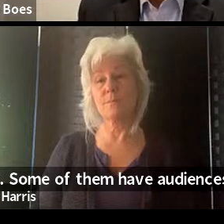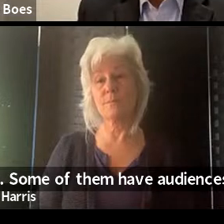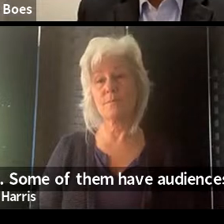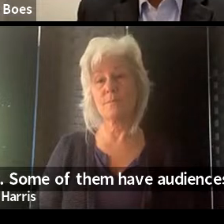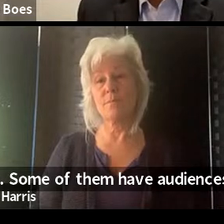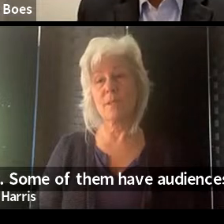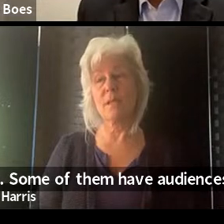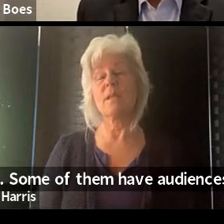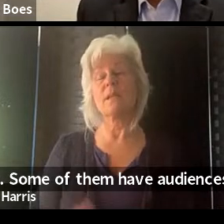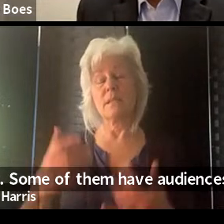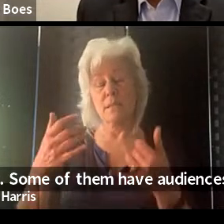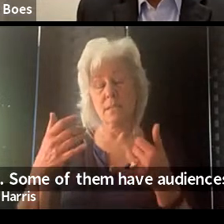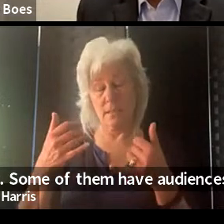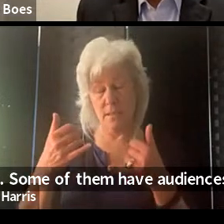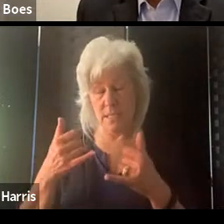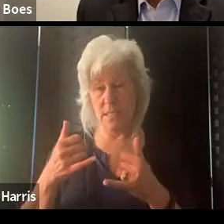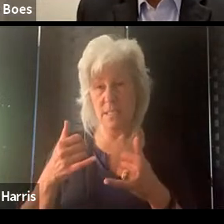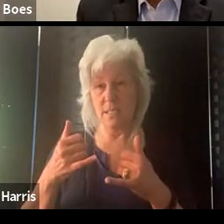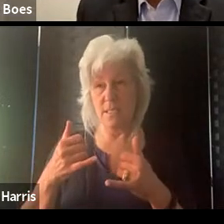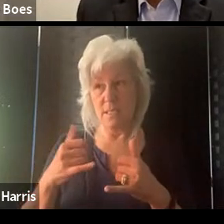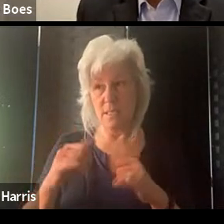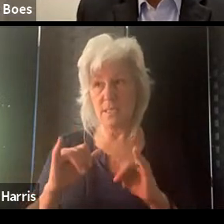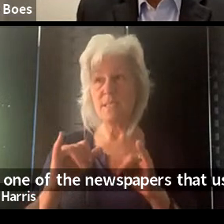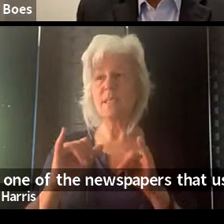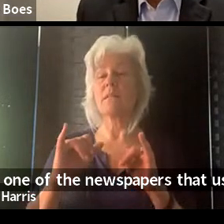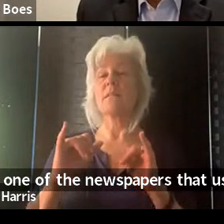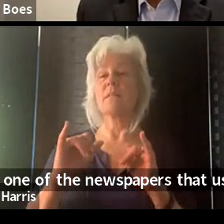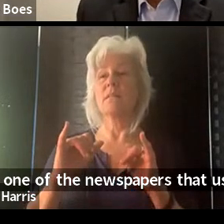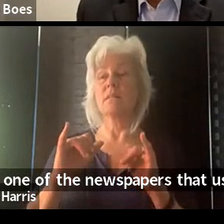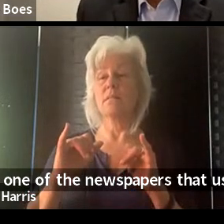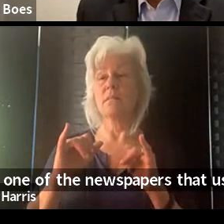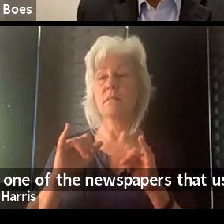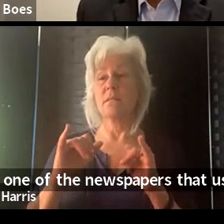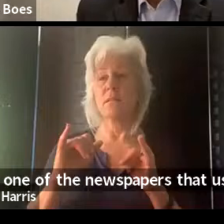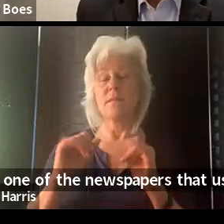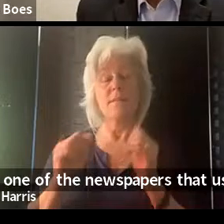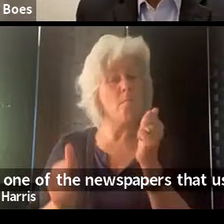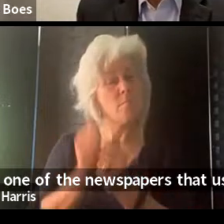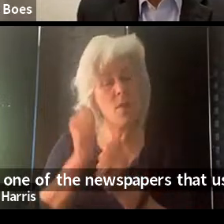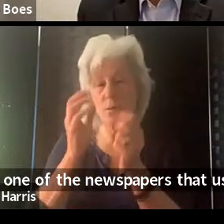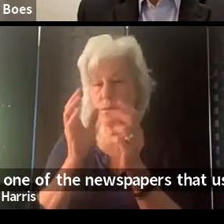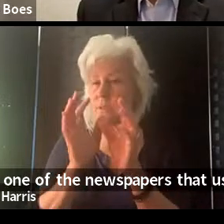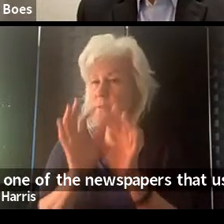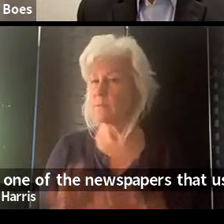it still makes the single most important